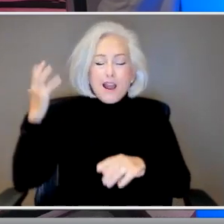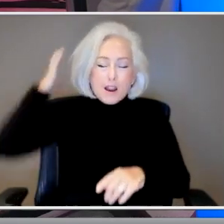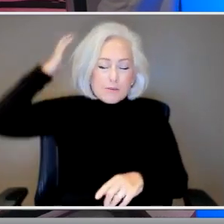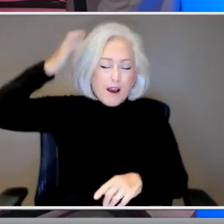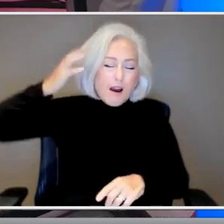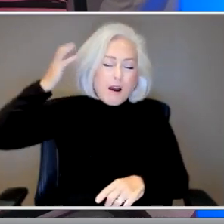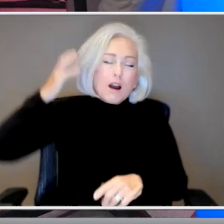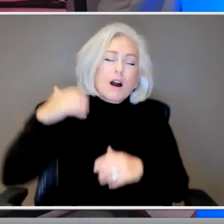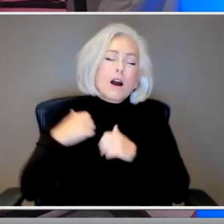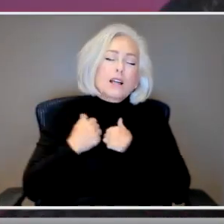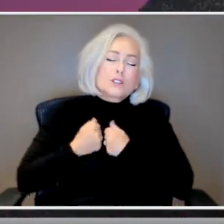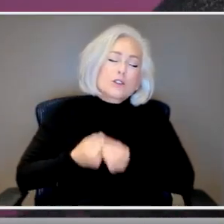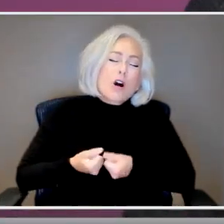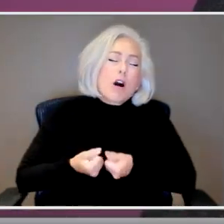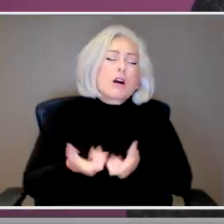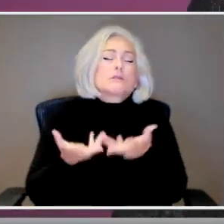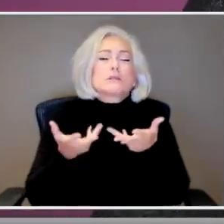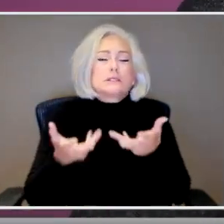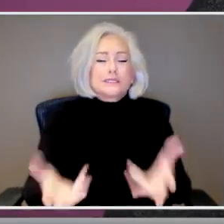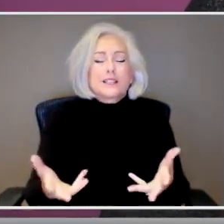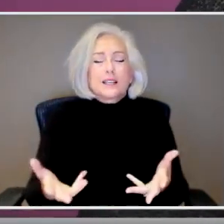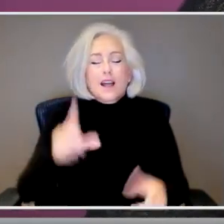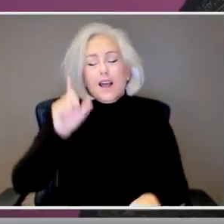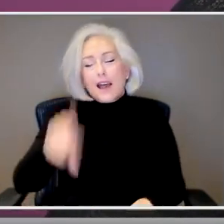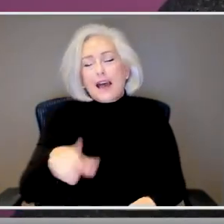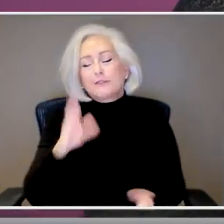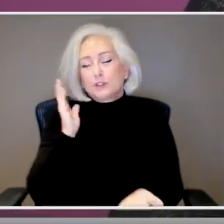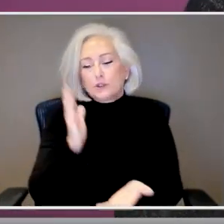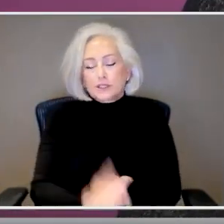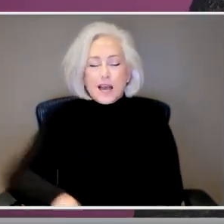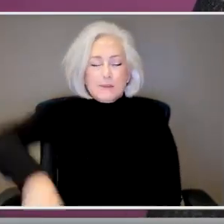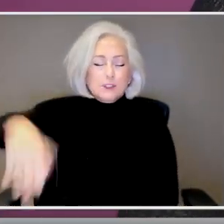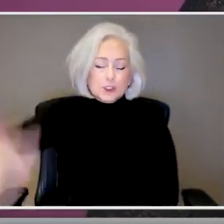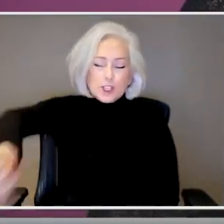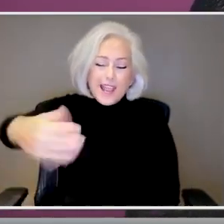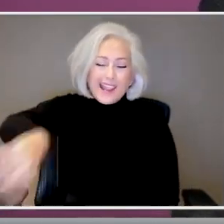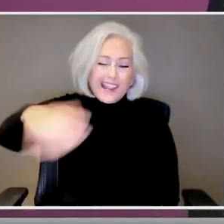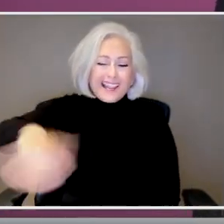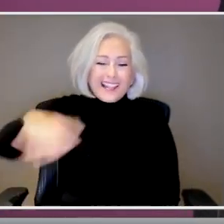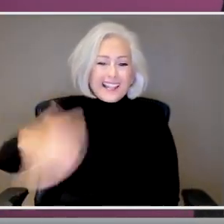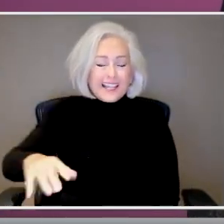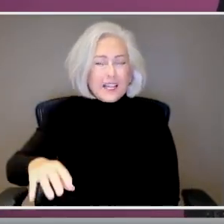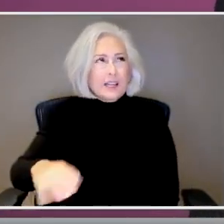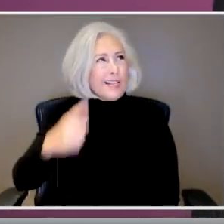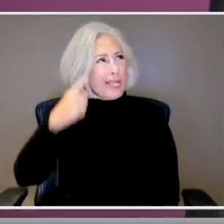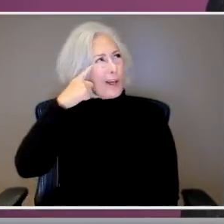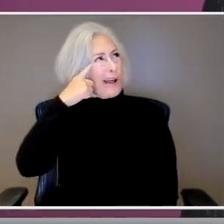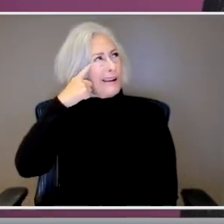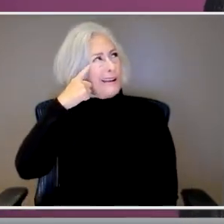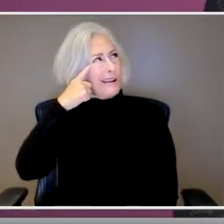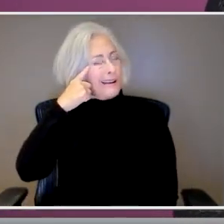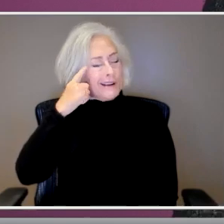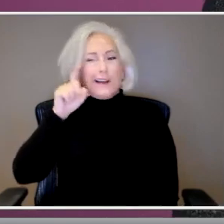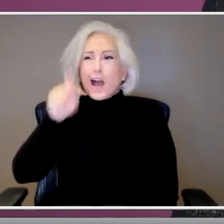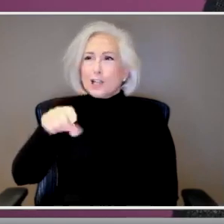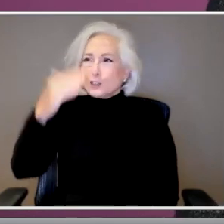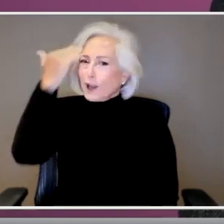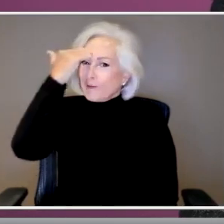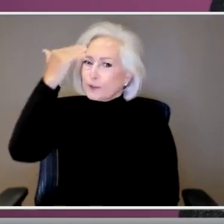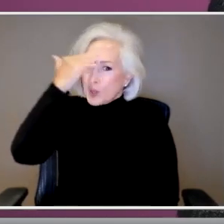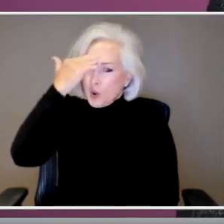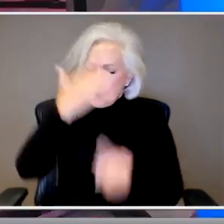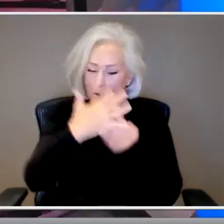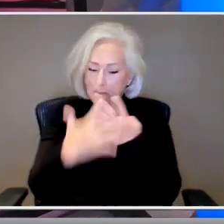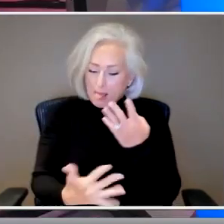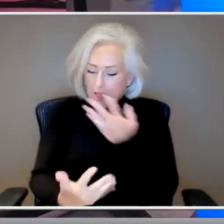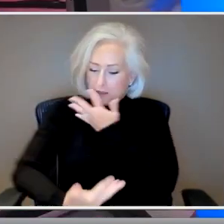head, I mean, I'd have to stop and shake it. And I guess I should have thought about that means blood, you know, but Well, everything needs blood, you know.